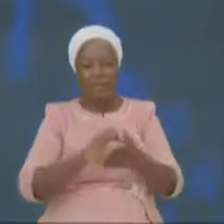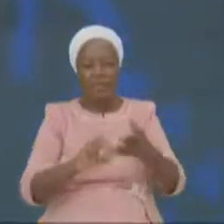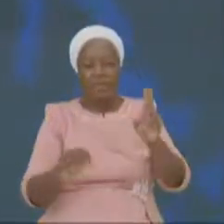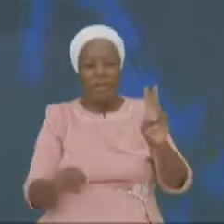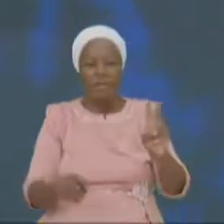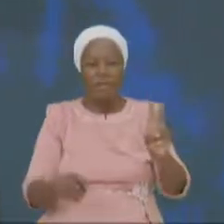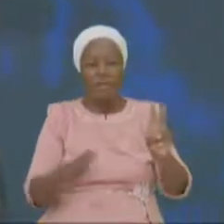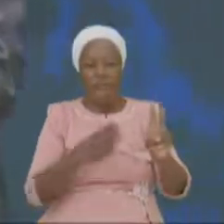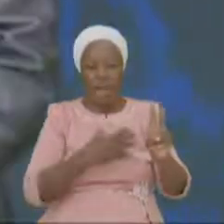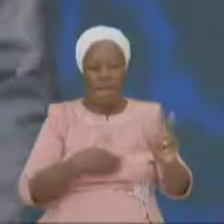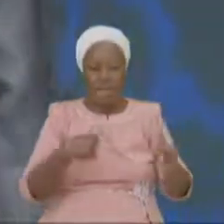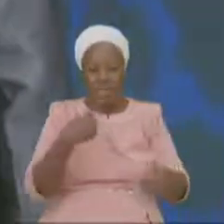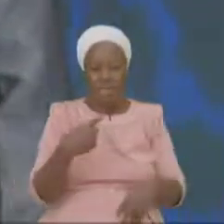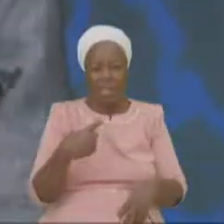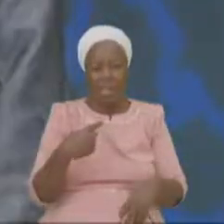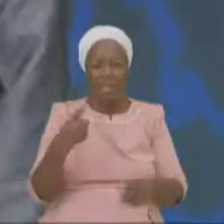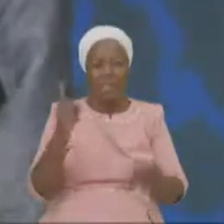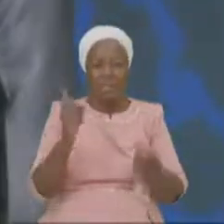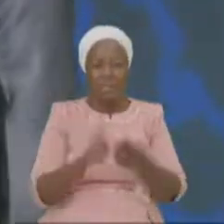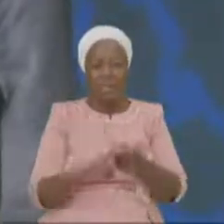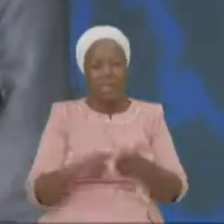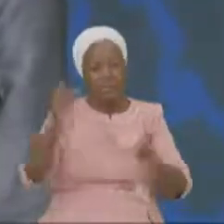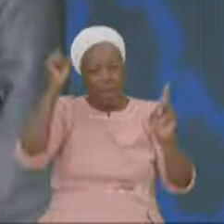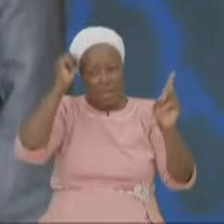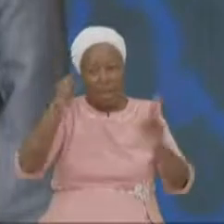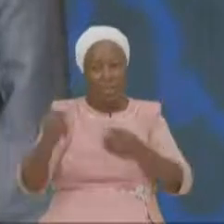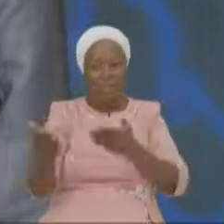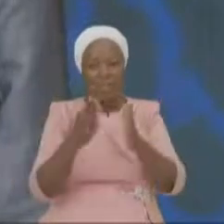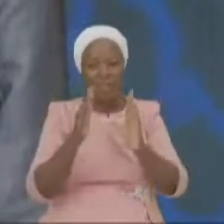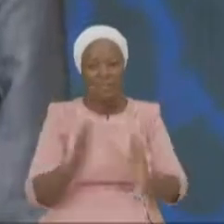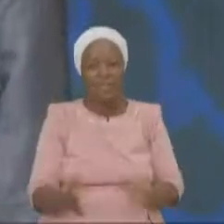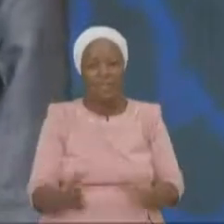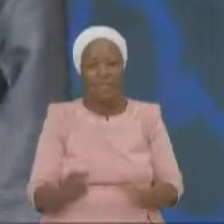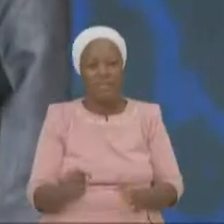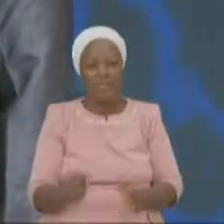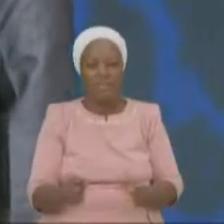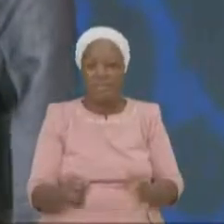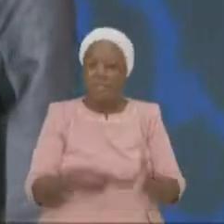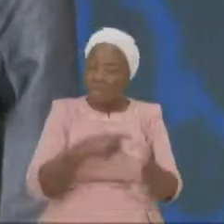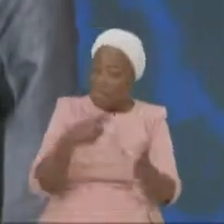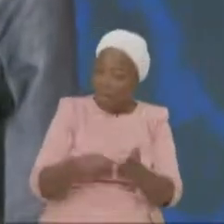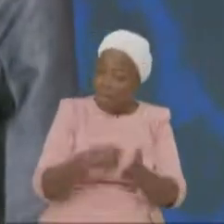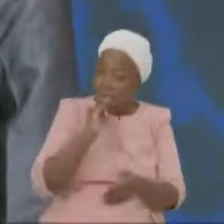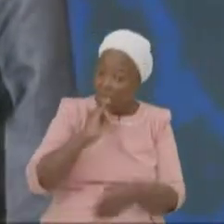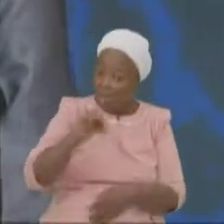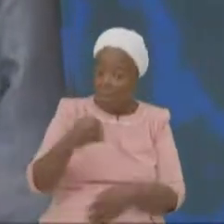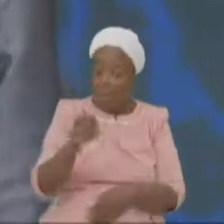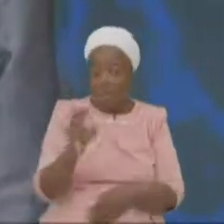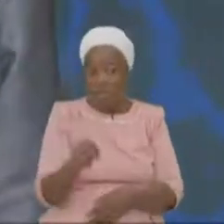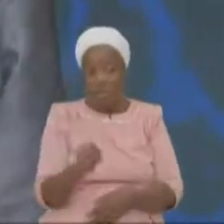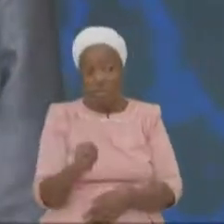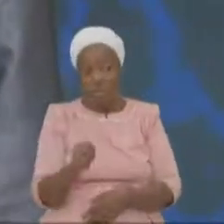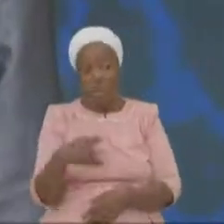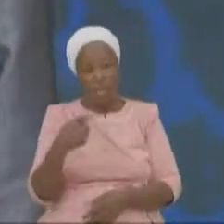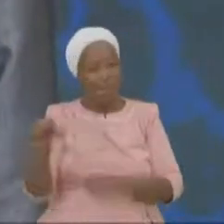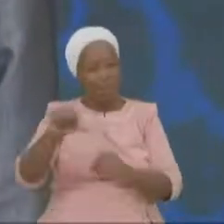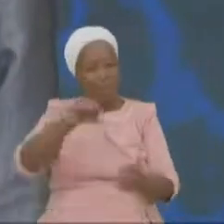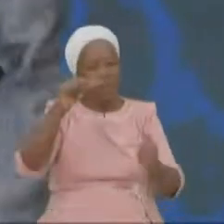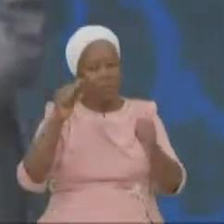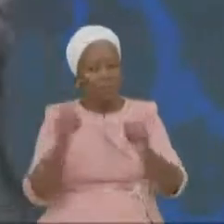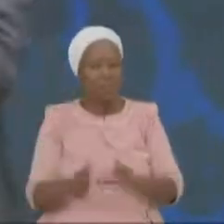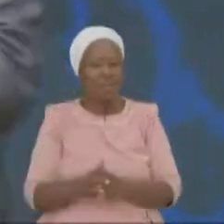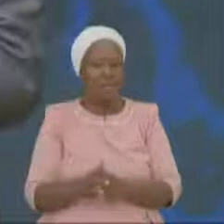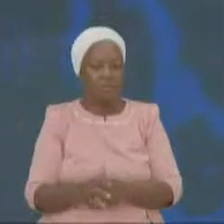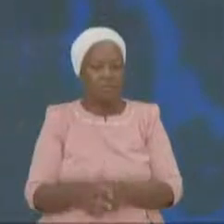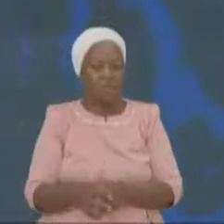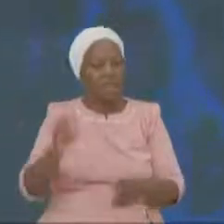in verse 2, and said unto his servants, this is John the Baptist.